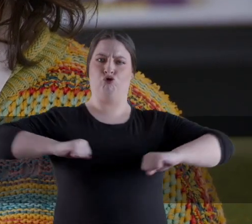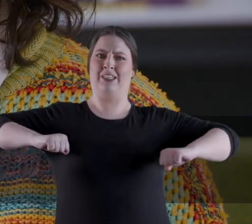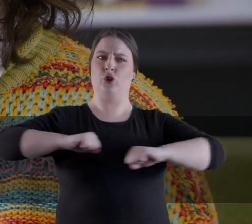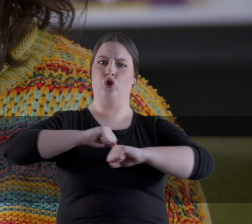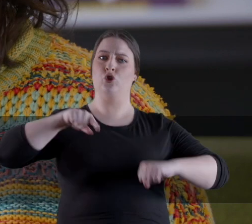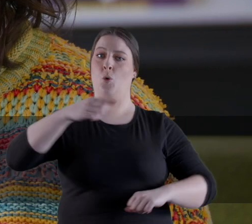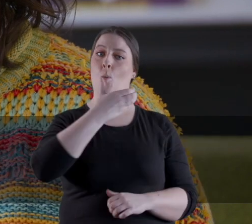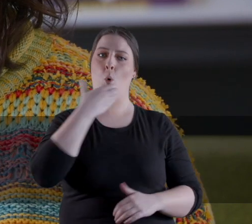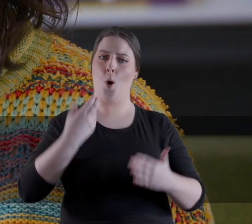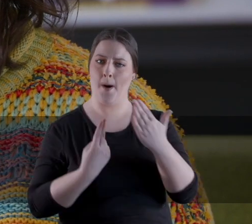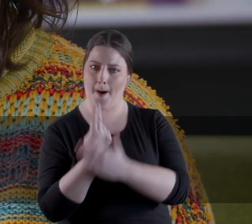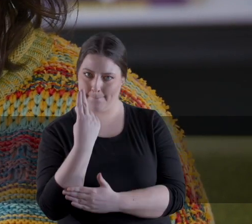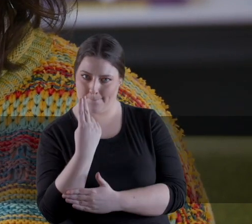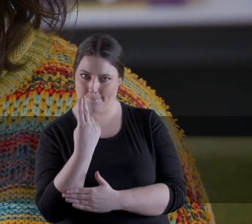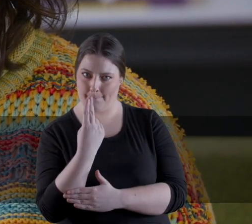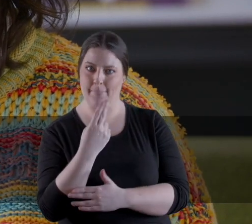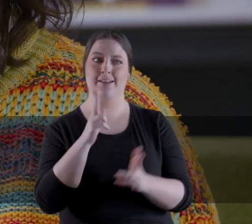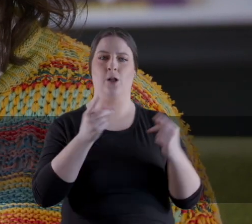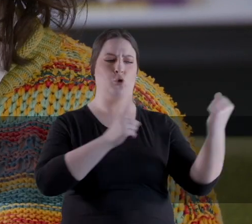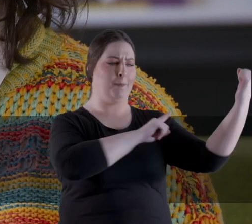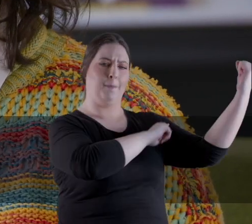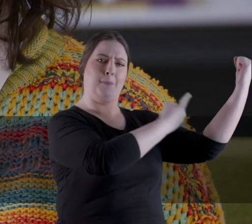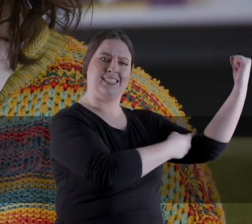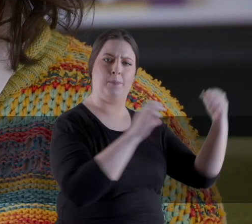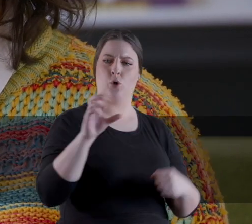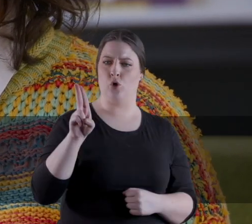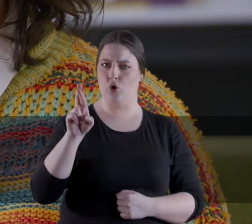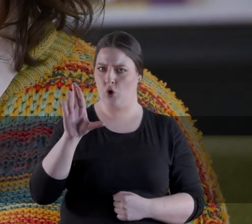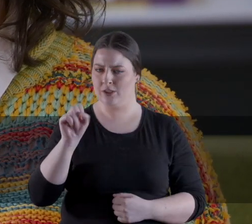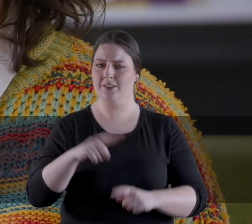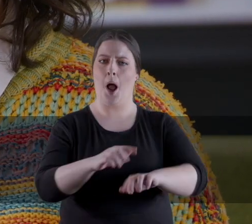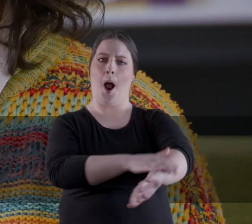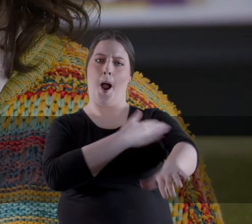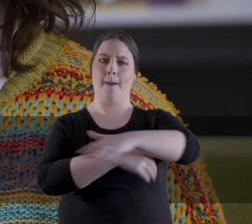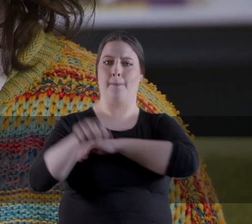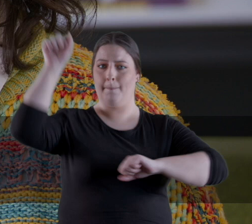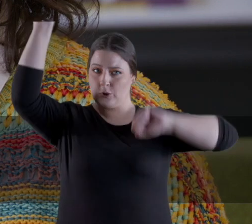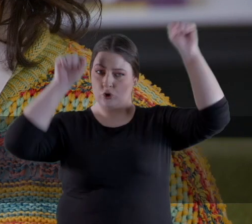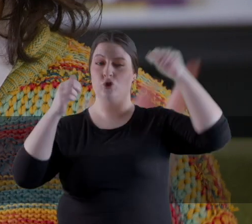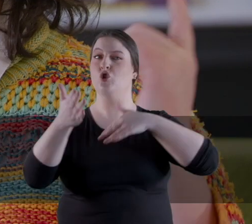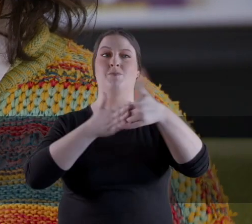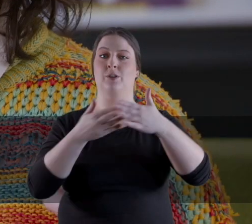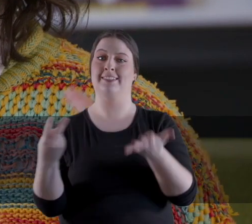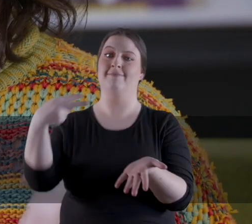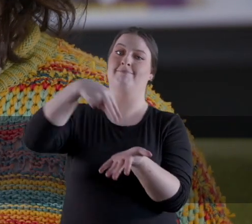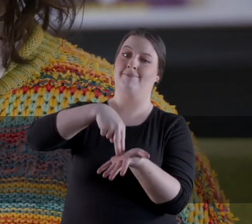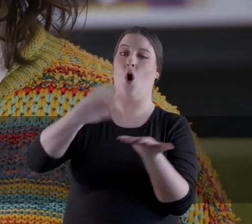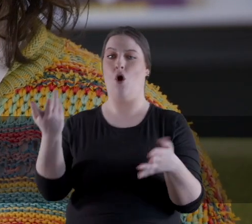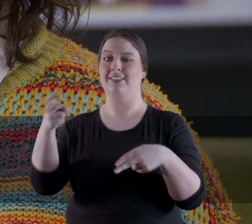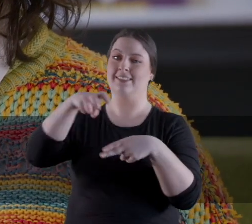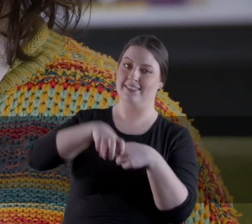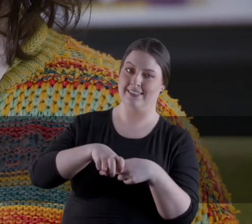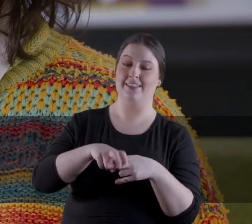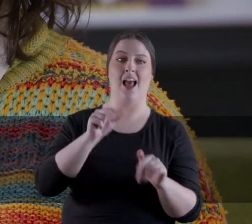remember to do stretching exercises to warm up. I can do bicep curls and arm punches either standing or